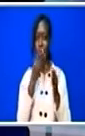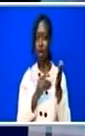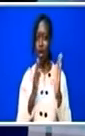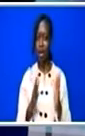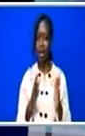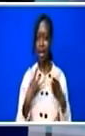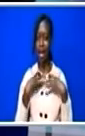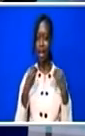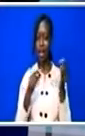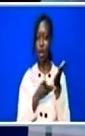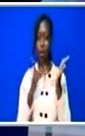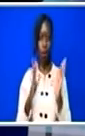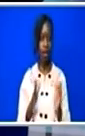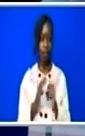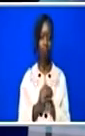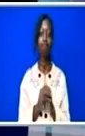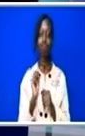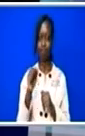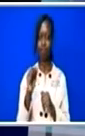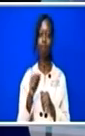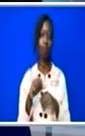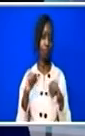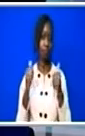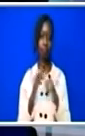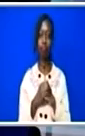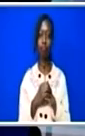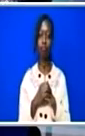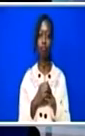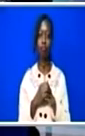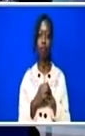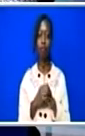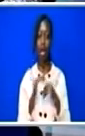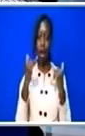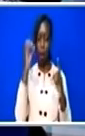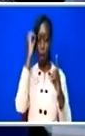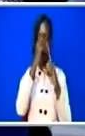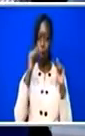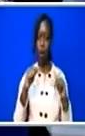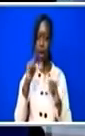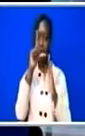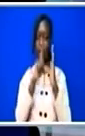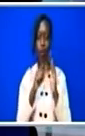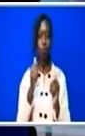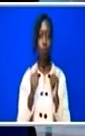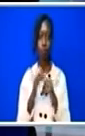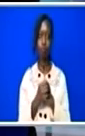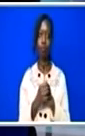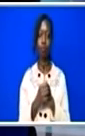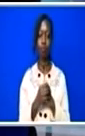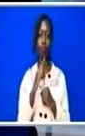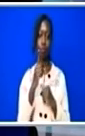maybe we go to the objectives of today's lesson. Yes. At least know what I have to take home by the end of it all.